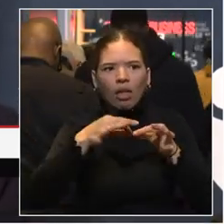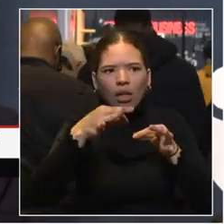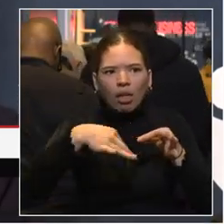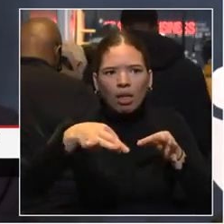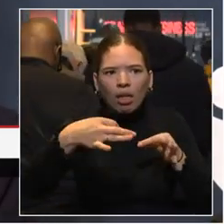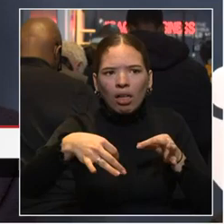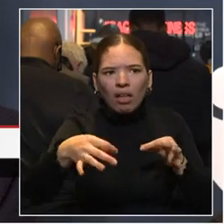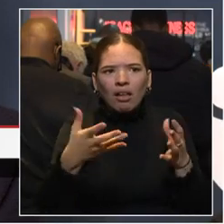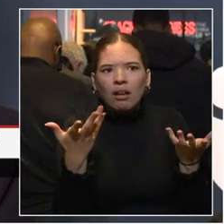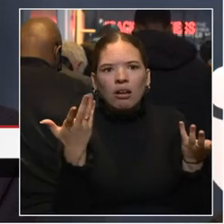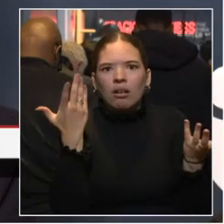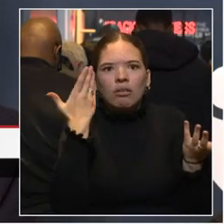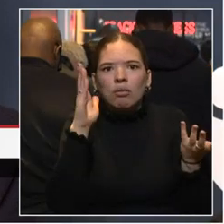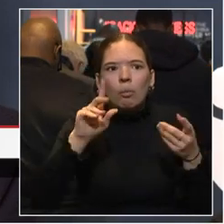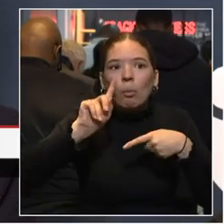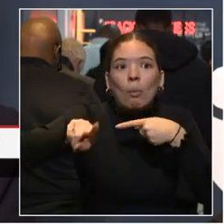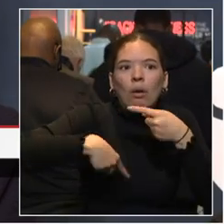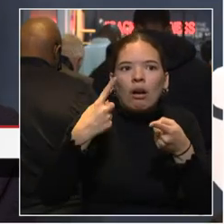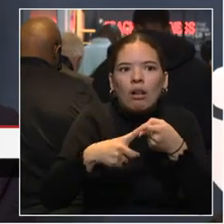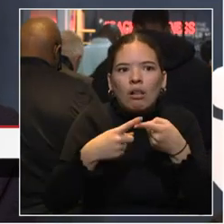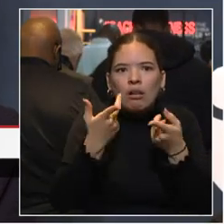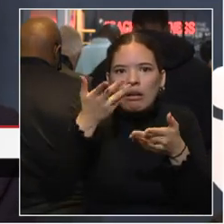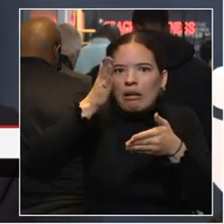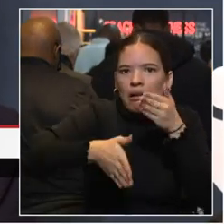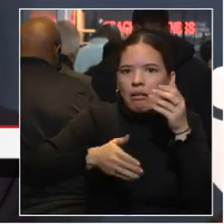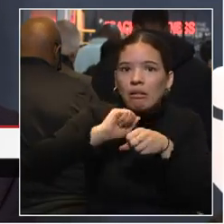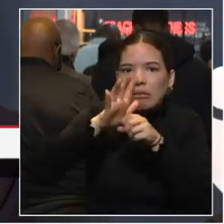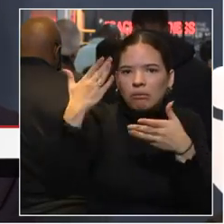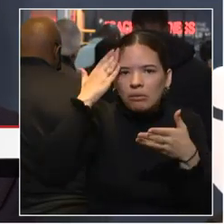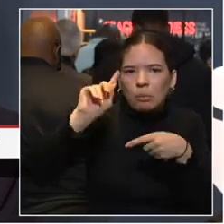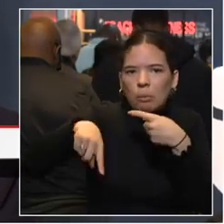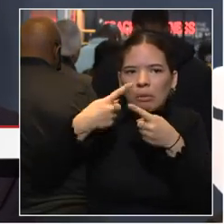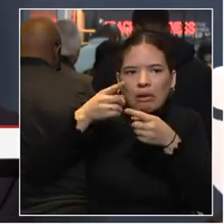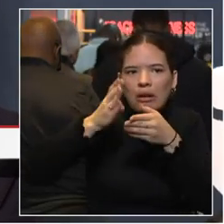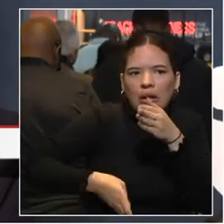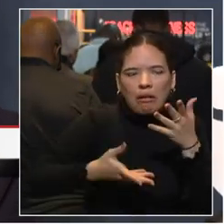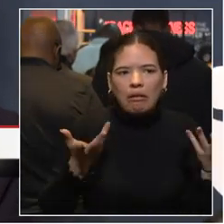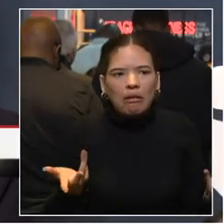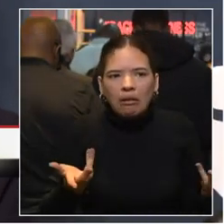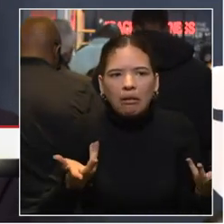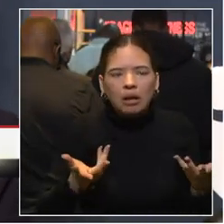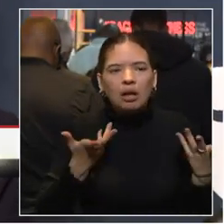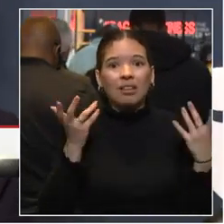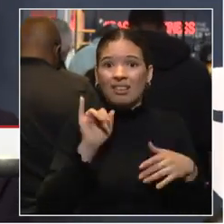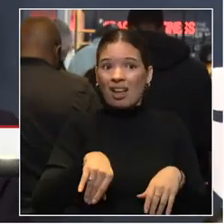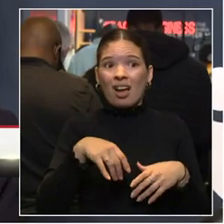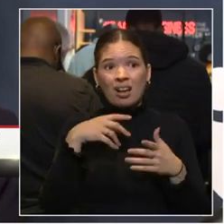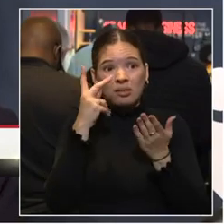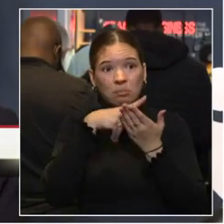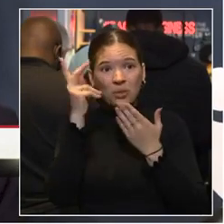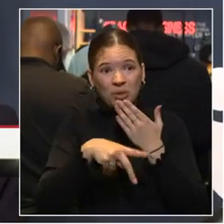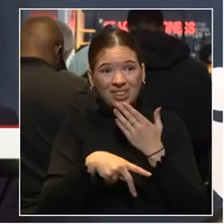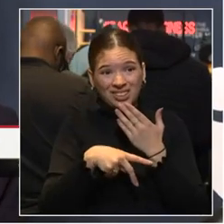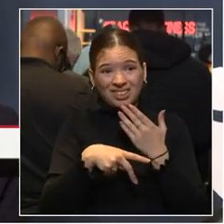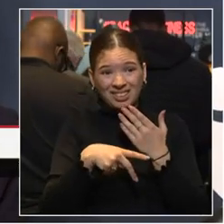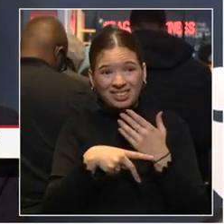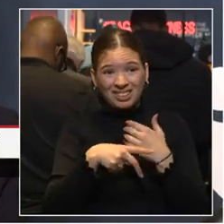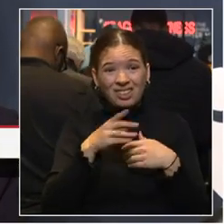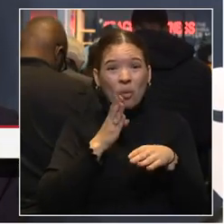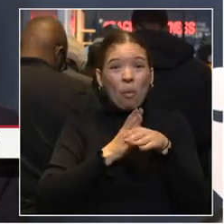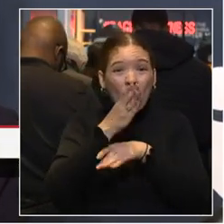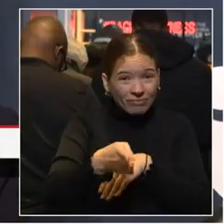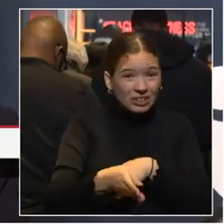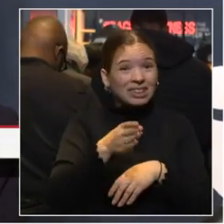our unemployment program delivered over $2 billion of relief payments to people from unemployment. So that's very,